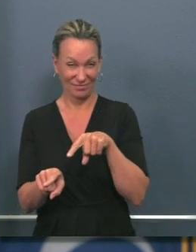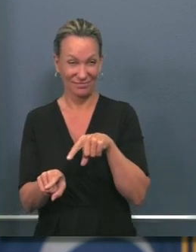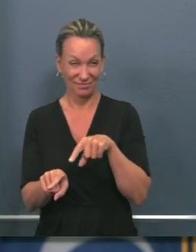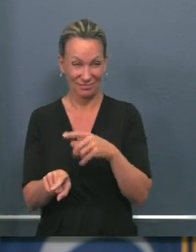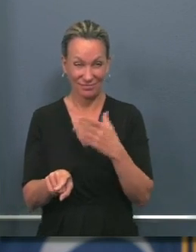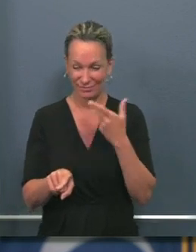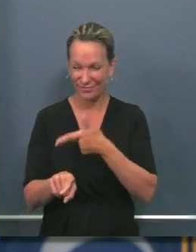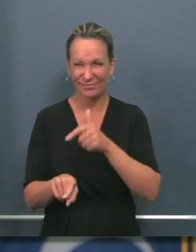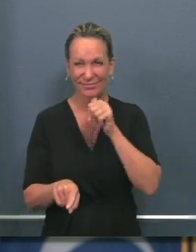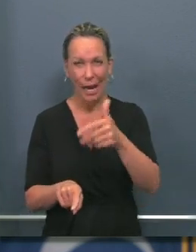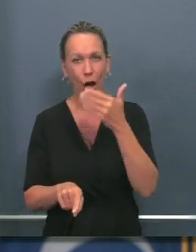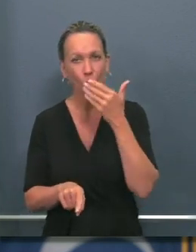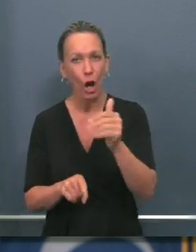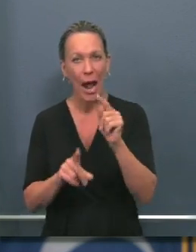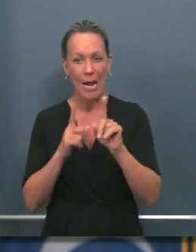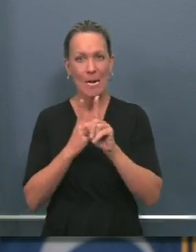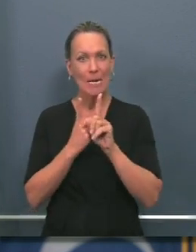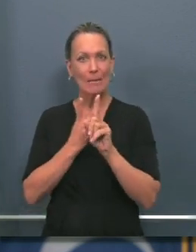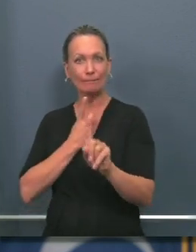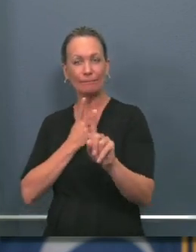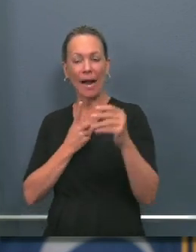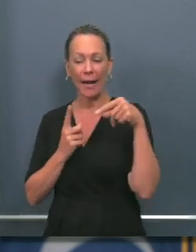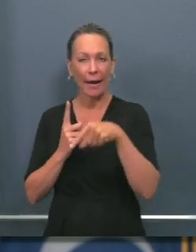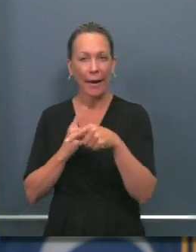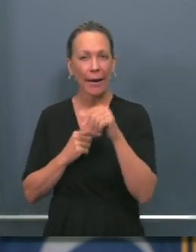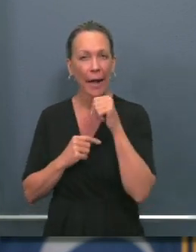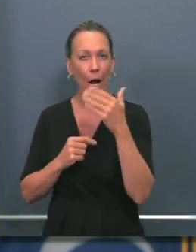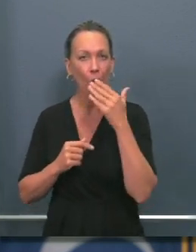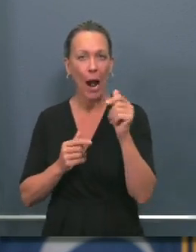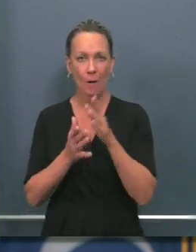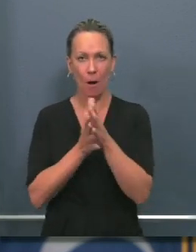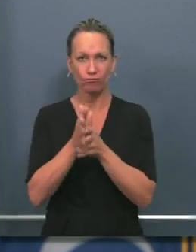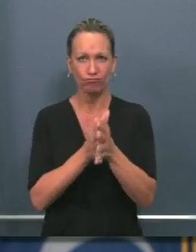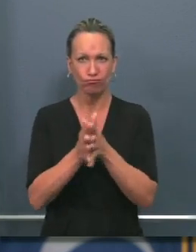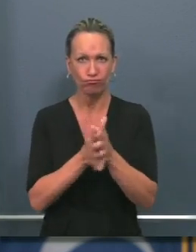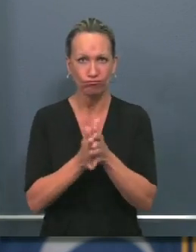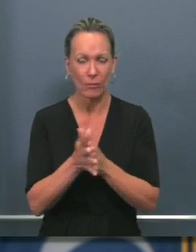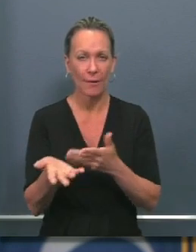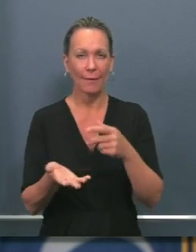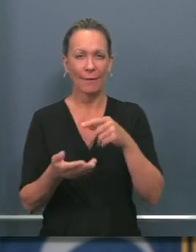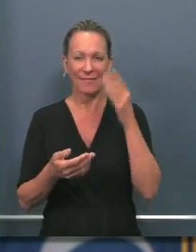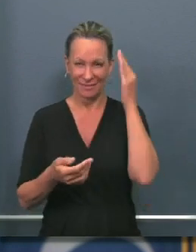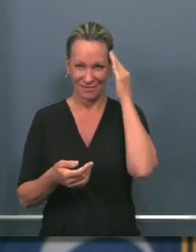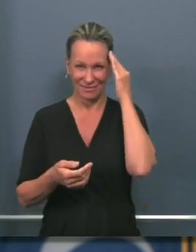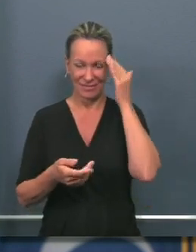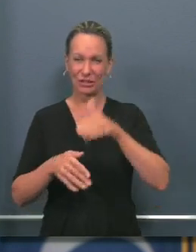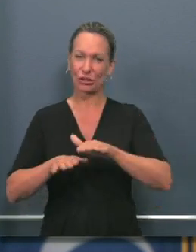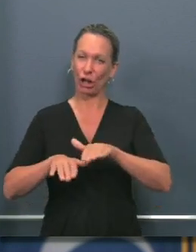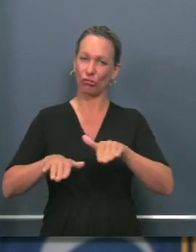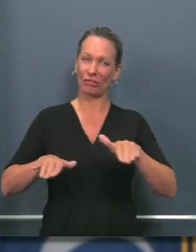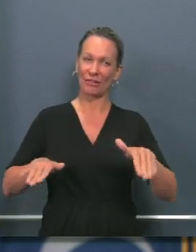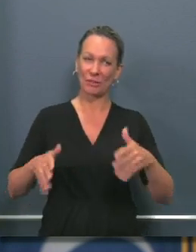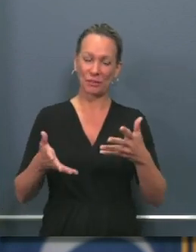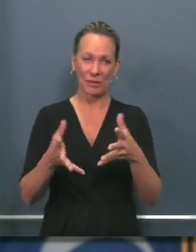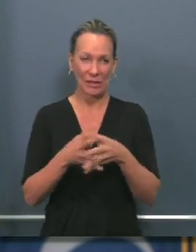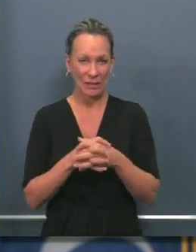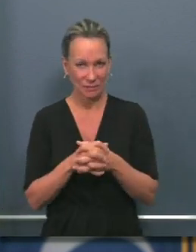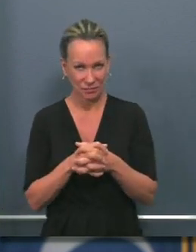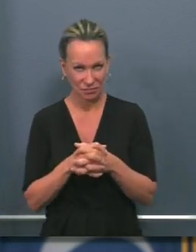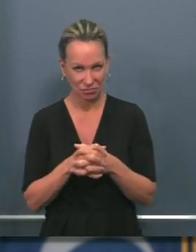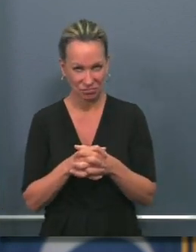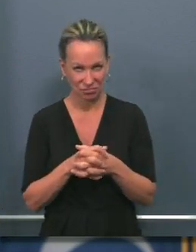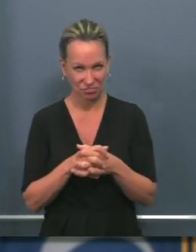requirements, wearing face coverings, nor was there subject. And I say subject because they had at me. It was a